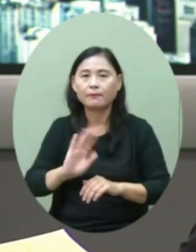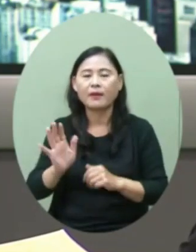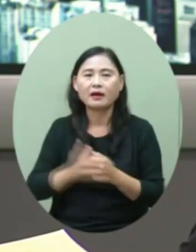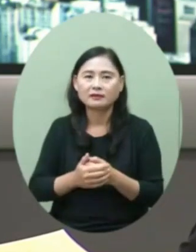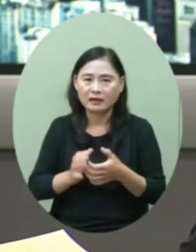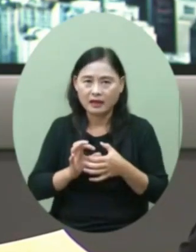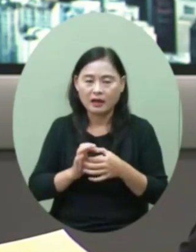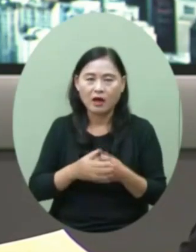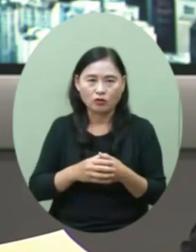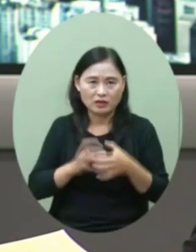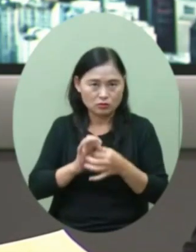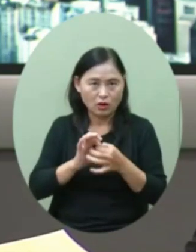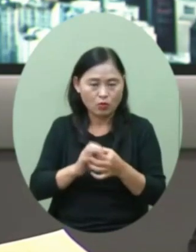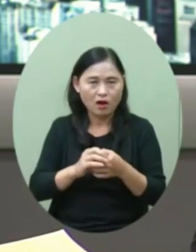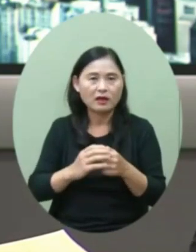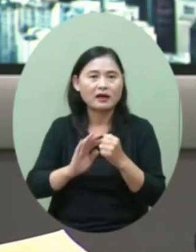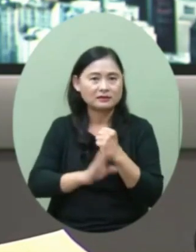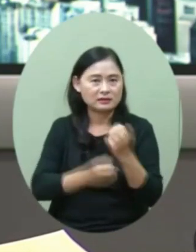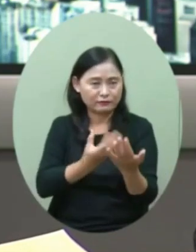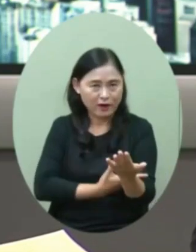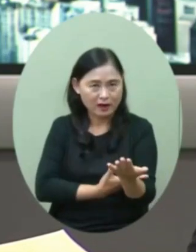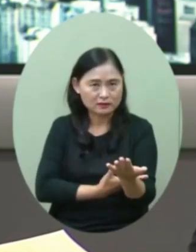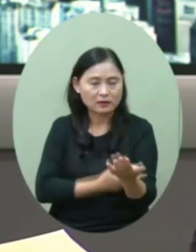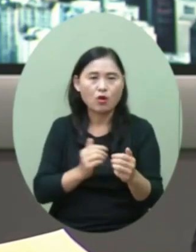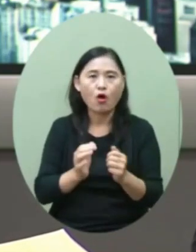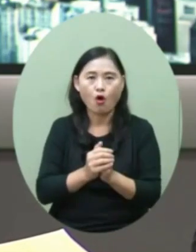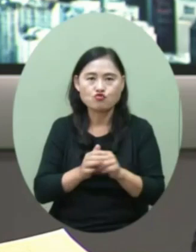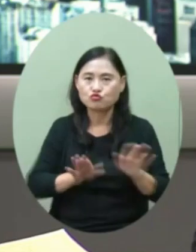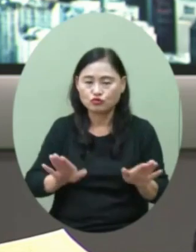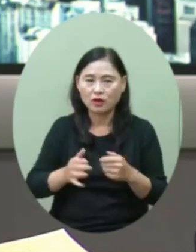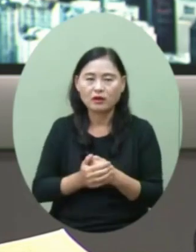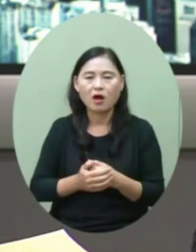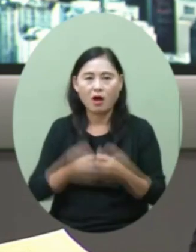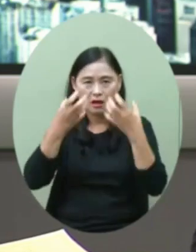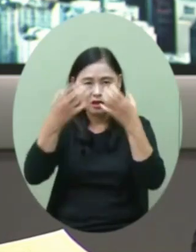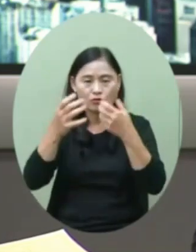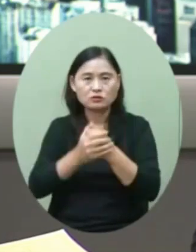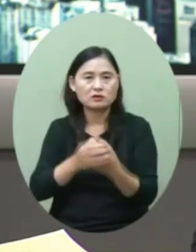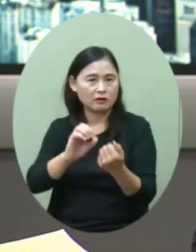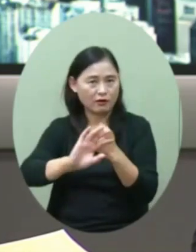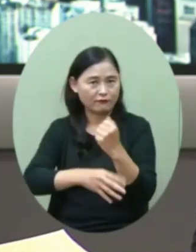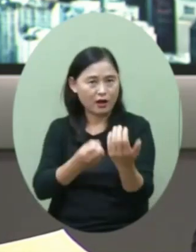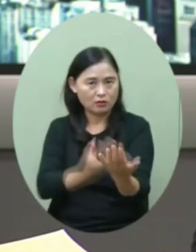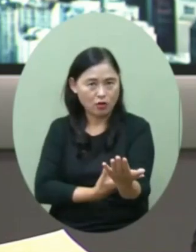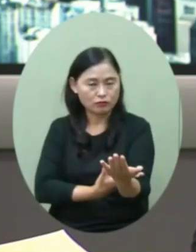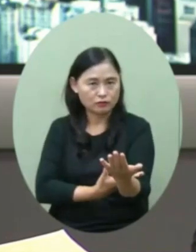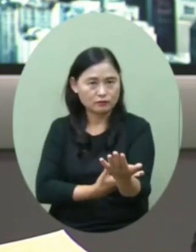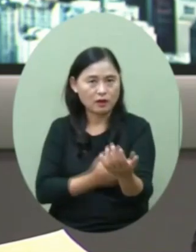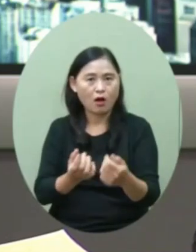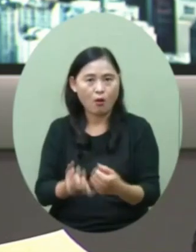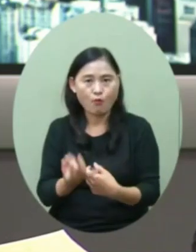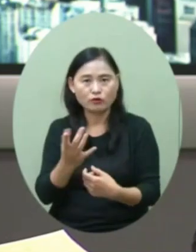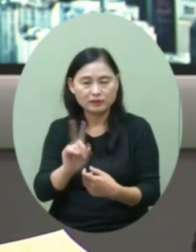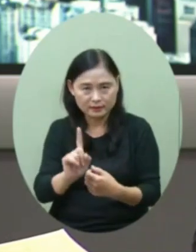not necessarily judicial review, but definitely we have to go through the relevant judicial process when we enforce the law. So we have to note the nature of